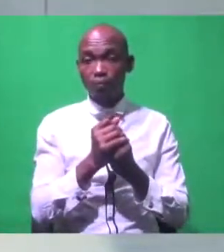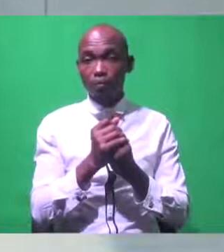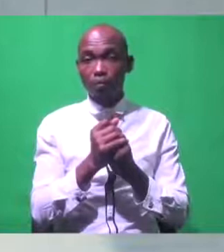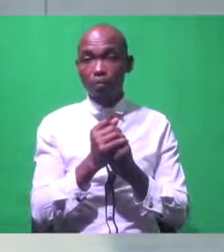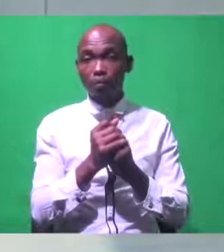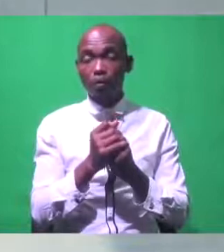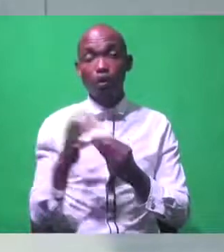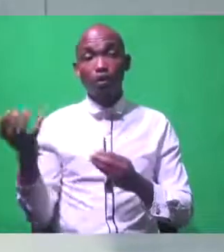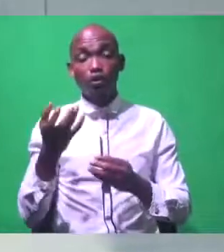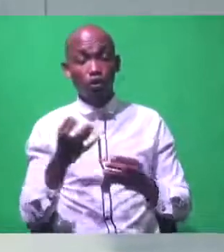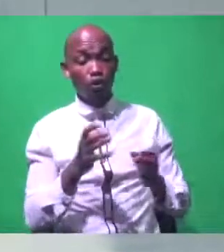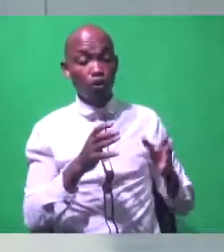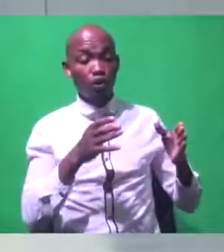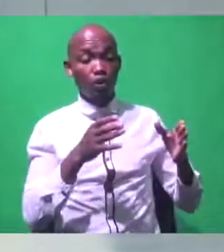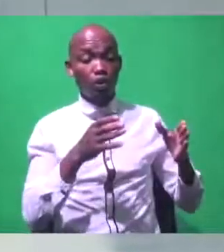classes.